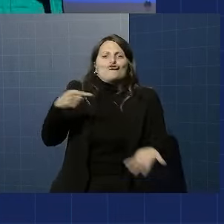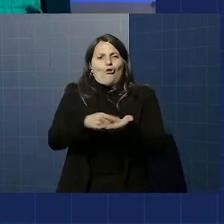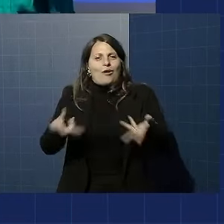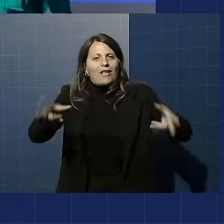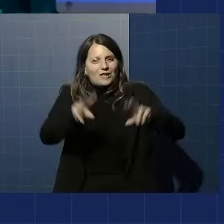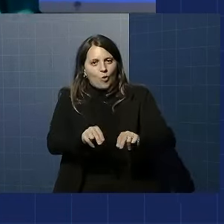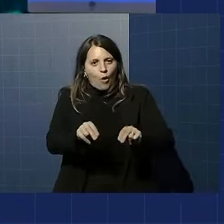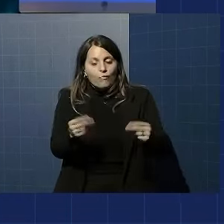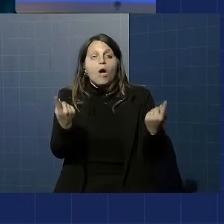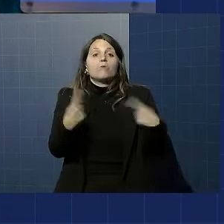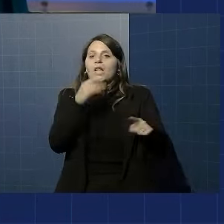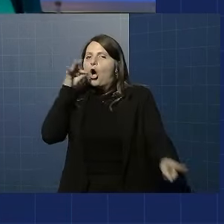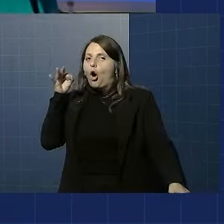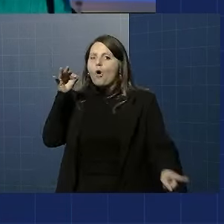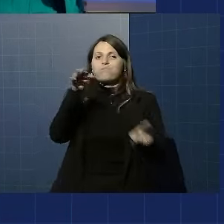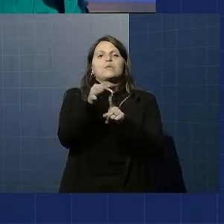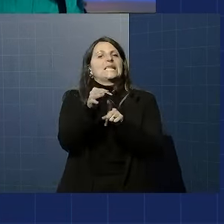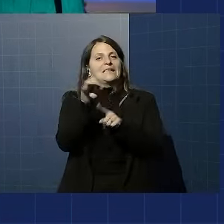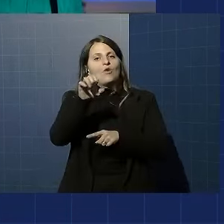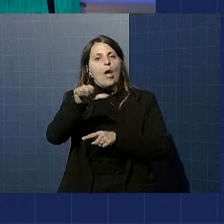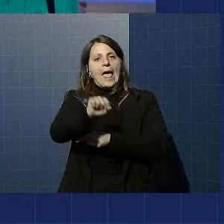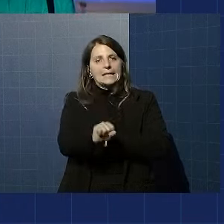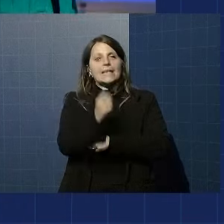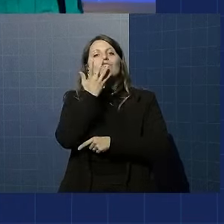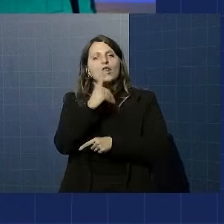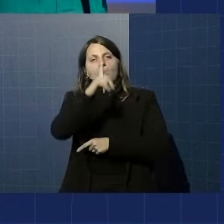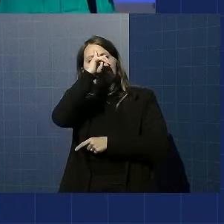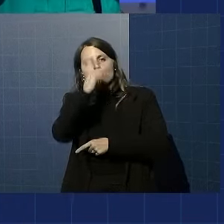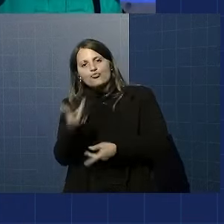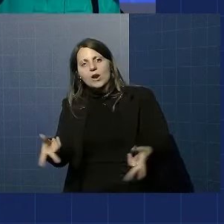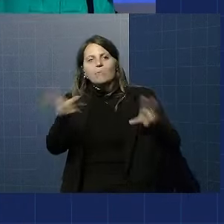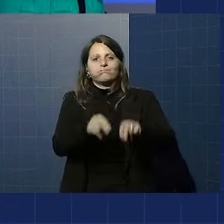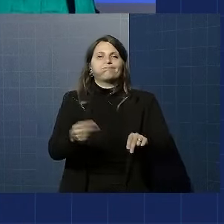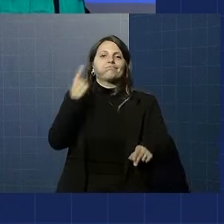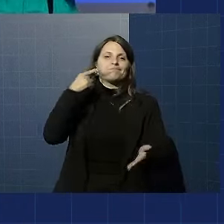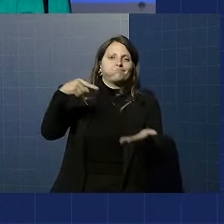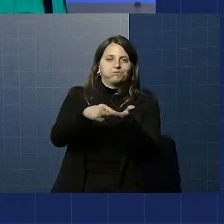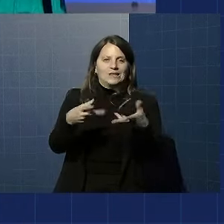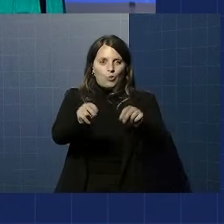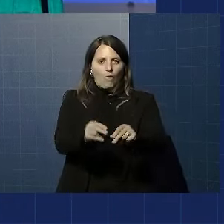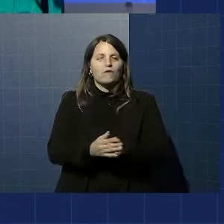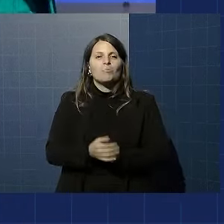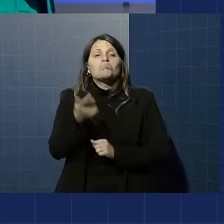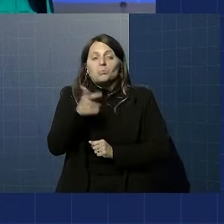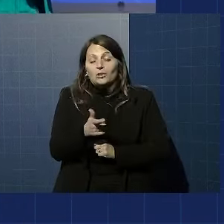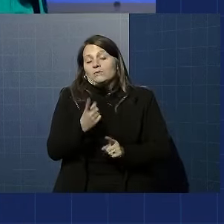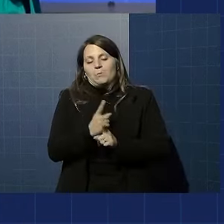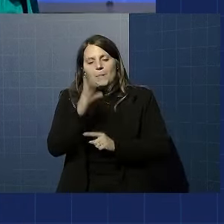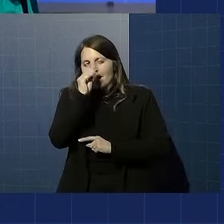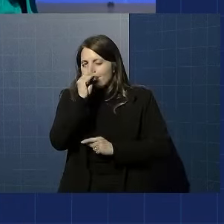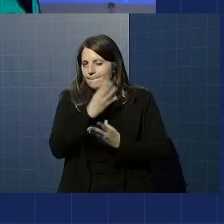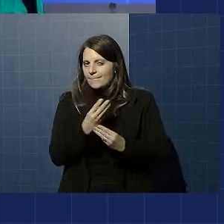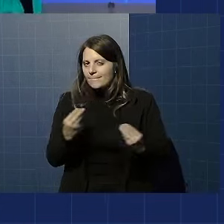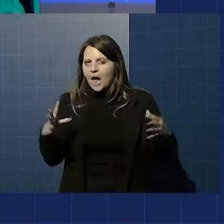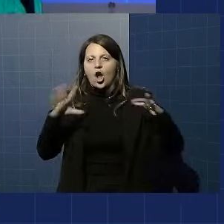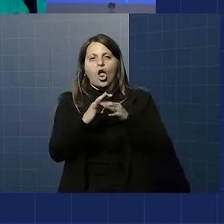ESA, we want to go back to the Moon. Why? Because there is a lot to learn about, you know, from a fundamental science